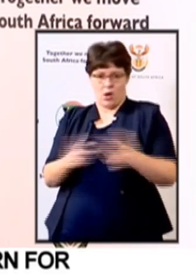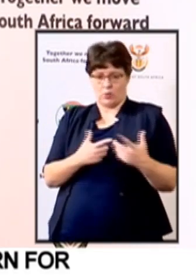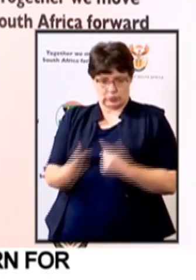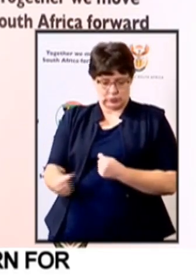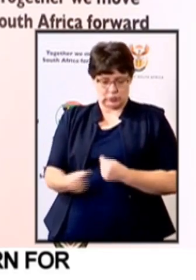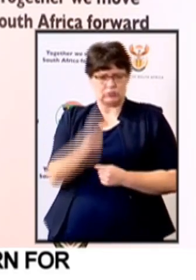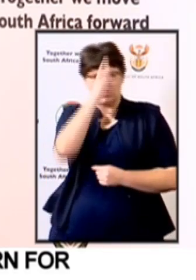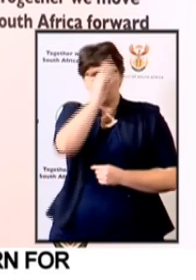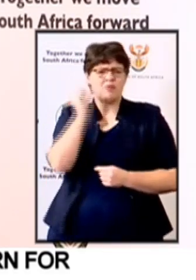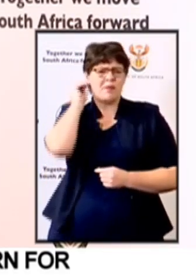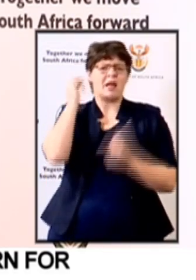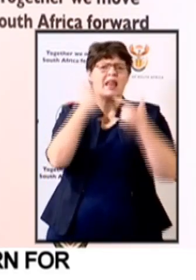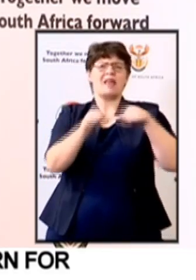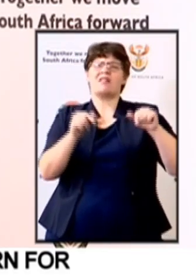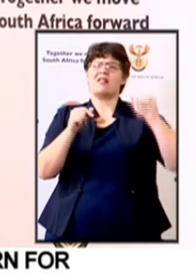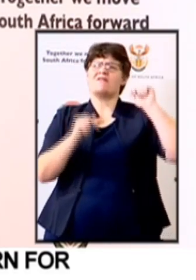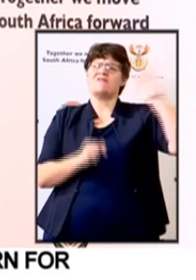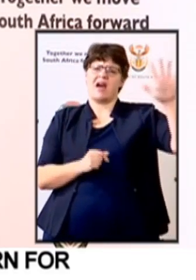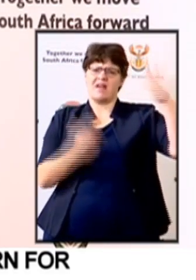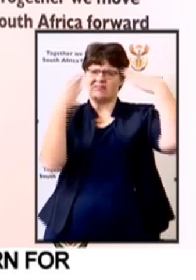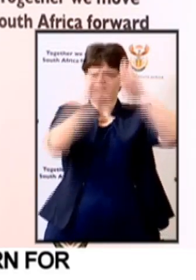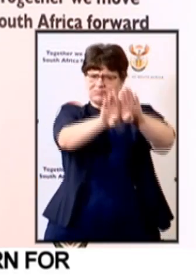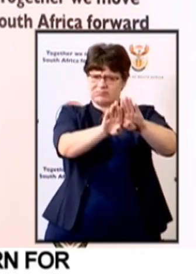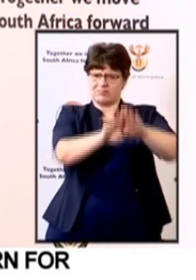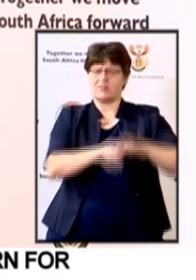recall that in level 5,